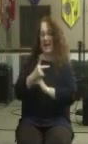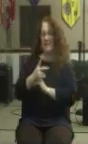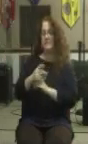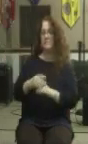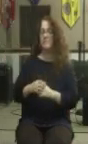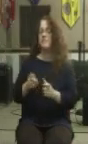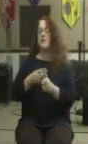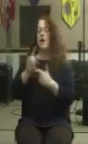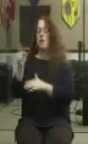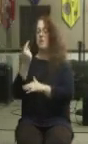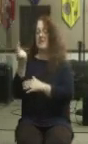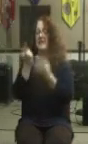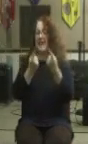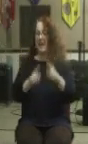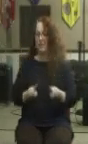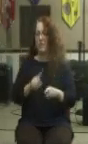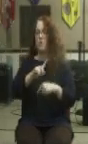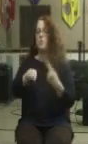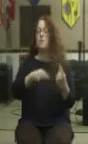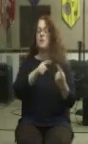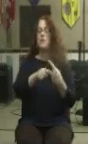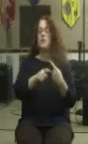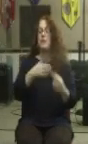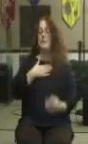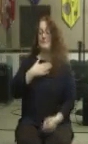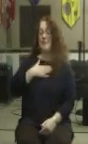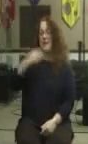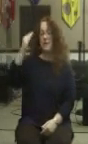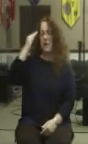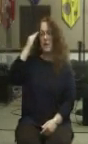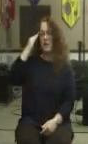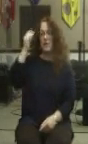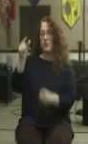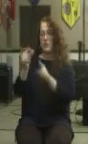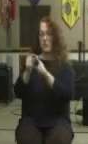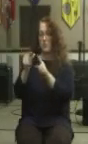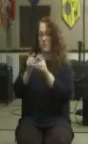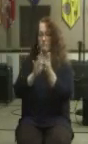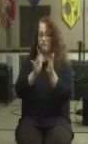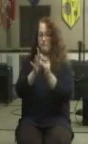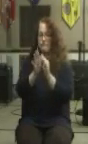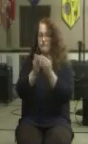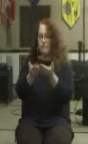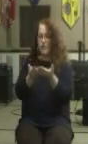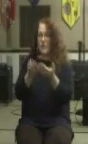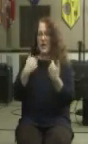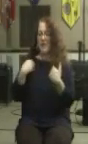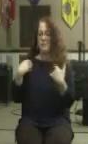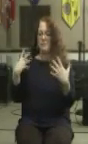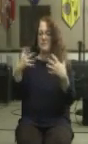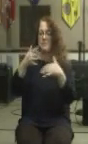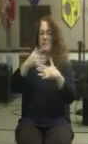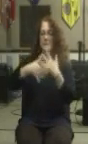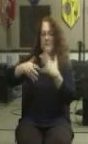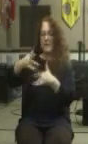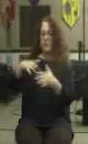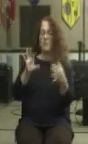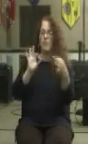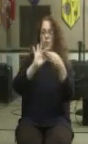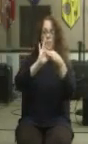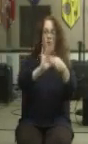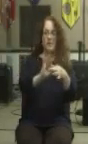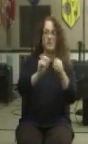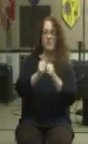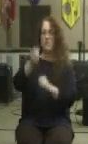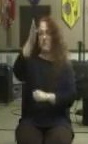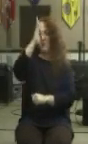the foundations of the world. But that only can happen when my knowledge of the word has been mixed with a relationship